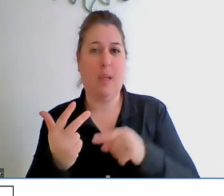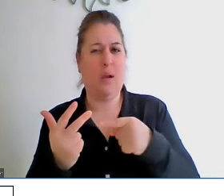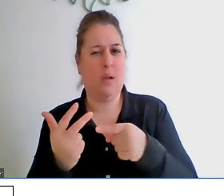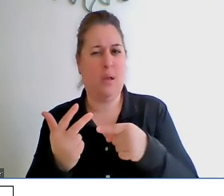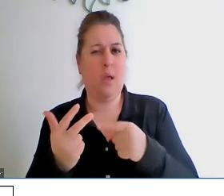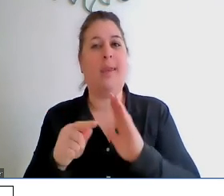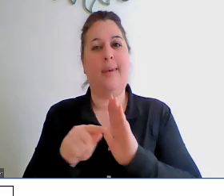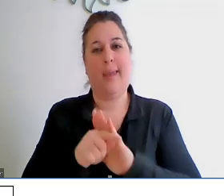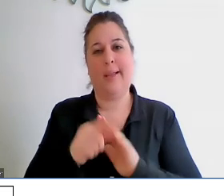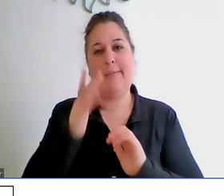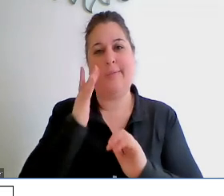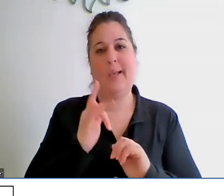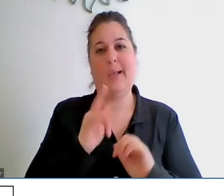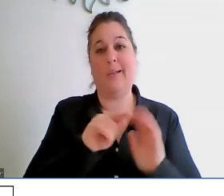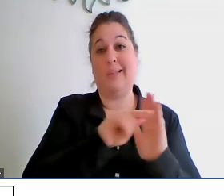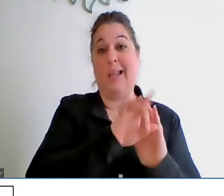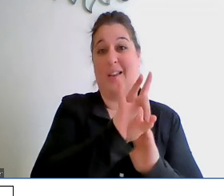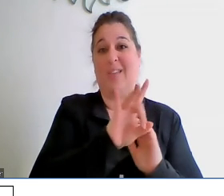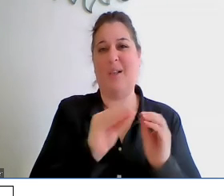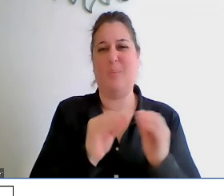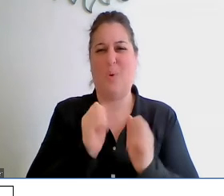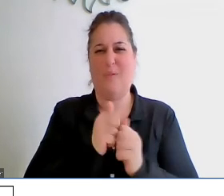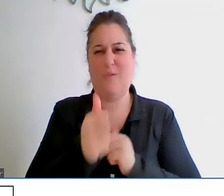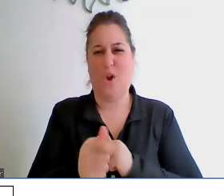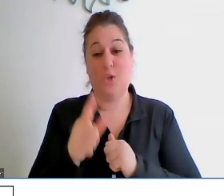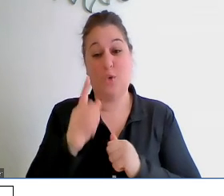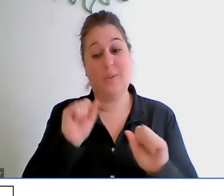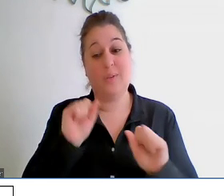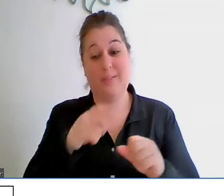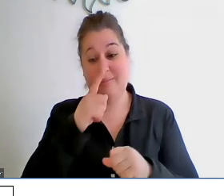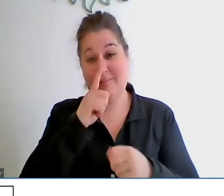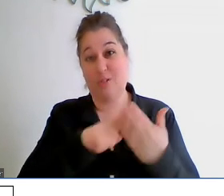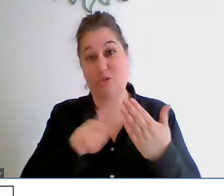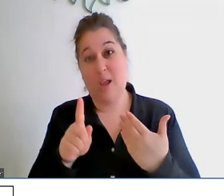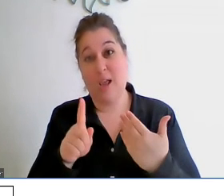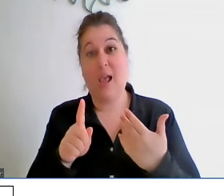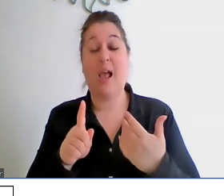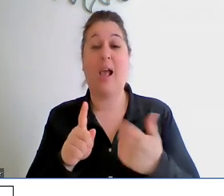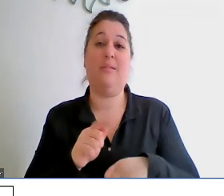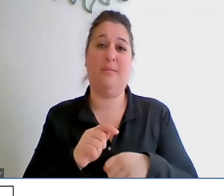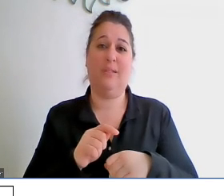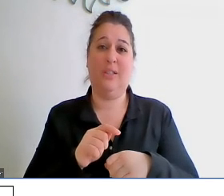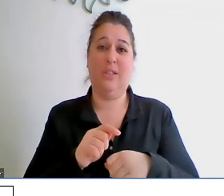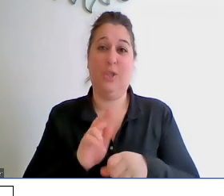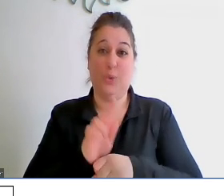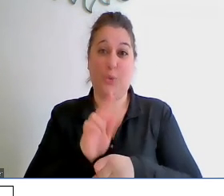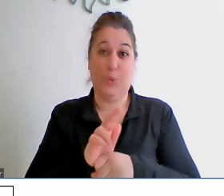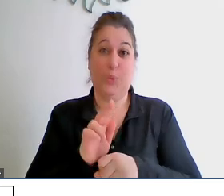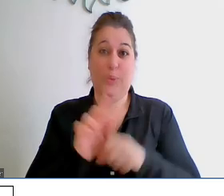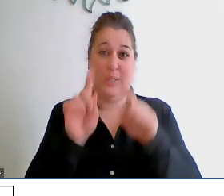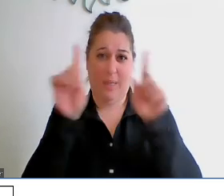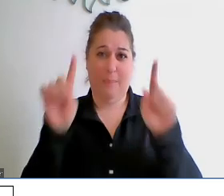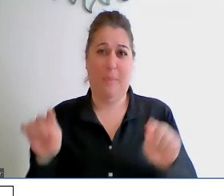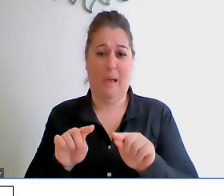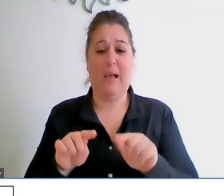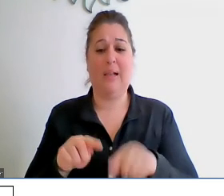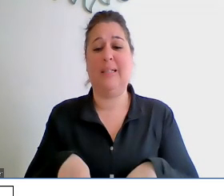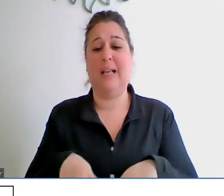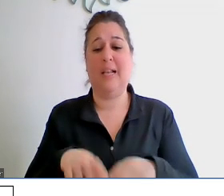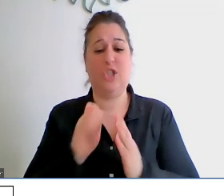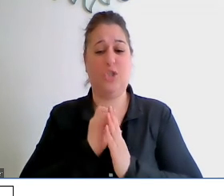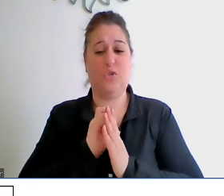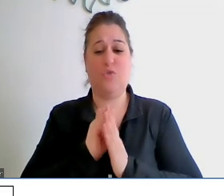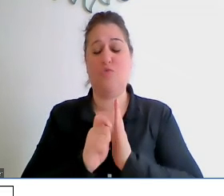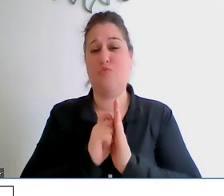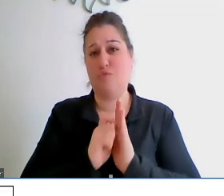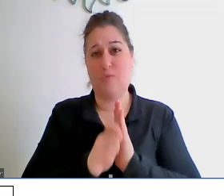So the answer is -3. Let's prove that with the jar since these numbers are small. 1, 2, 3, 4, 5, 6, 7,